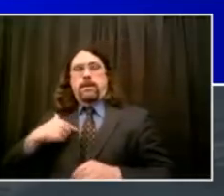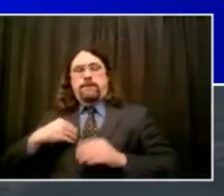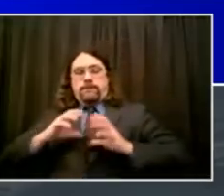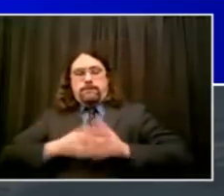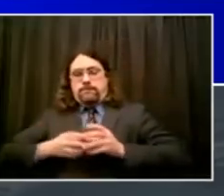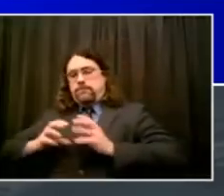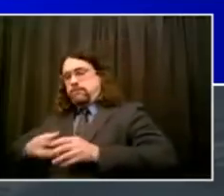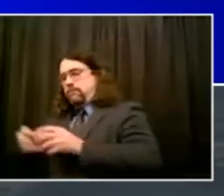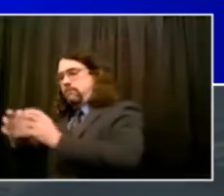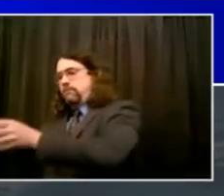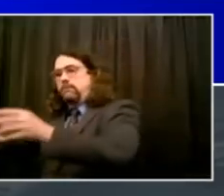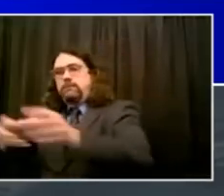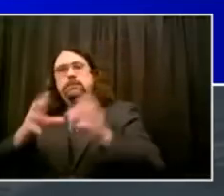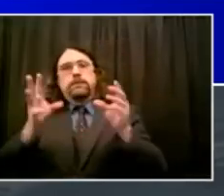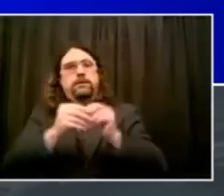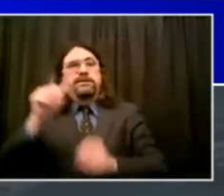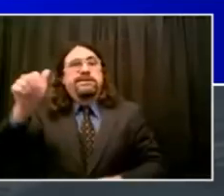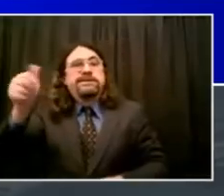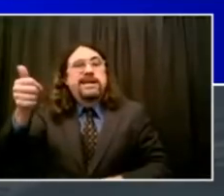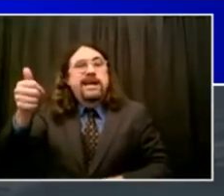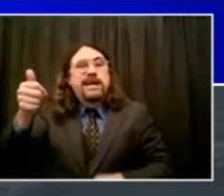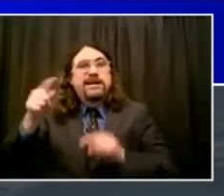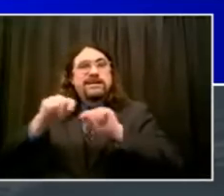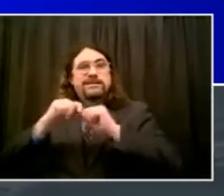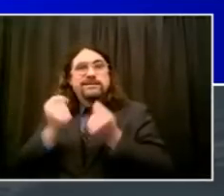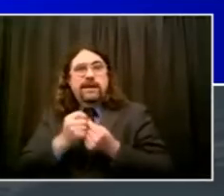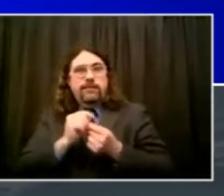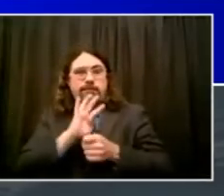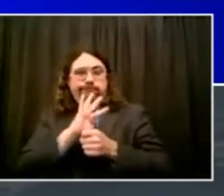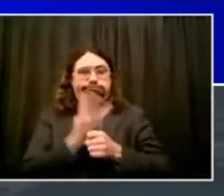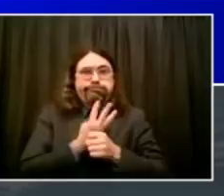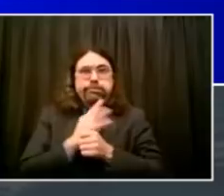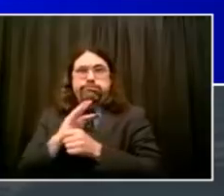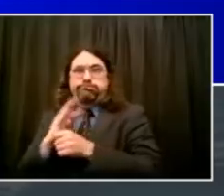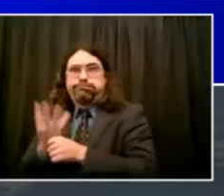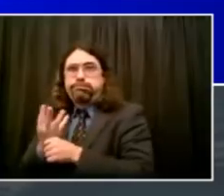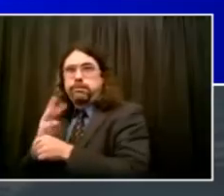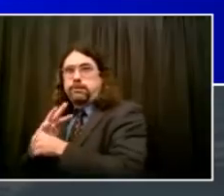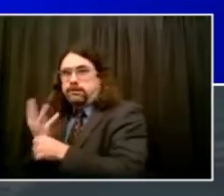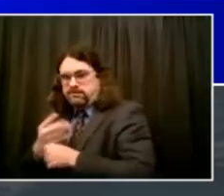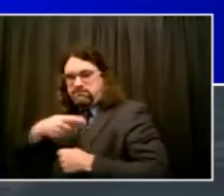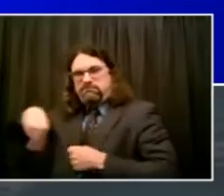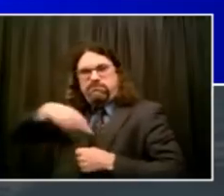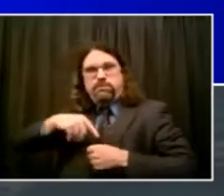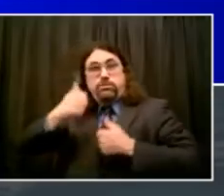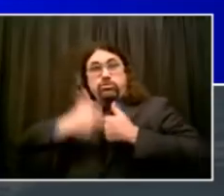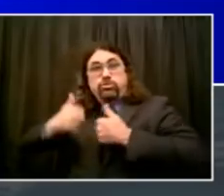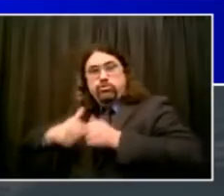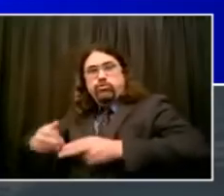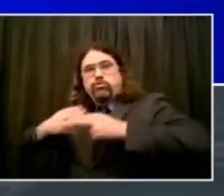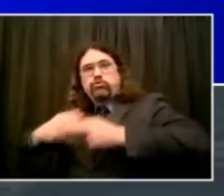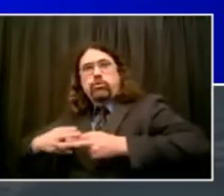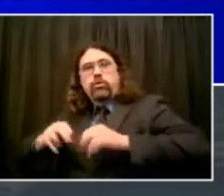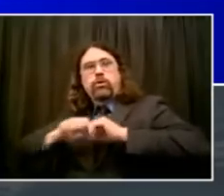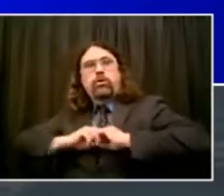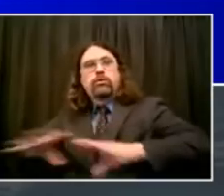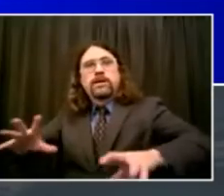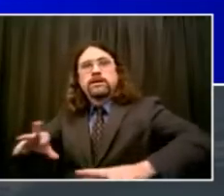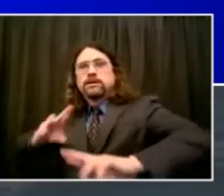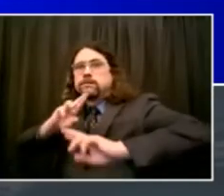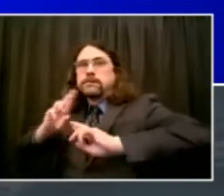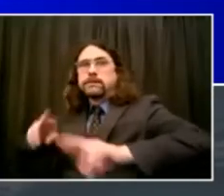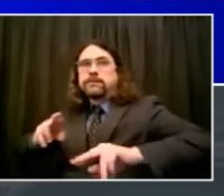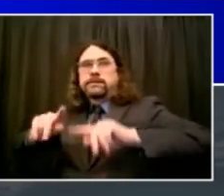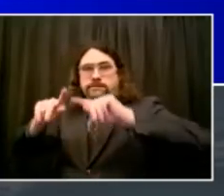health department. Each team has an epidemiologist as the lead individual in the team, but they'll bring in